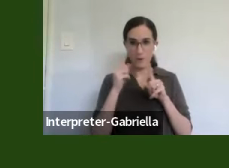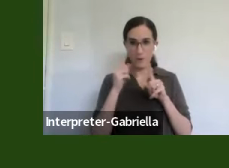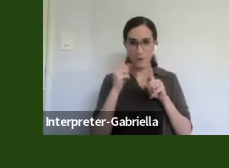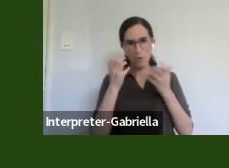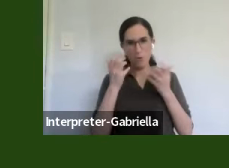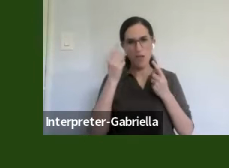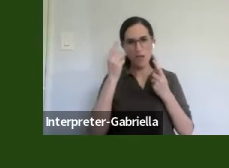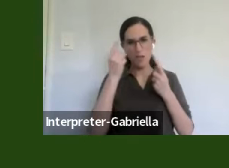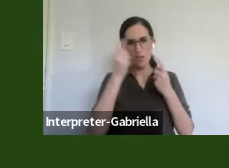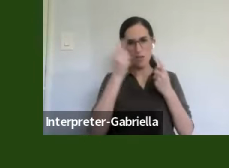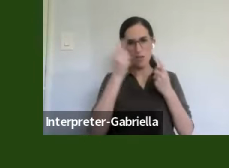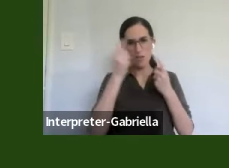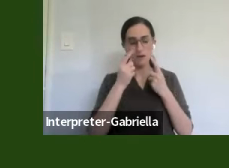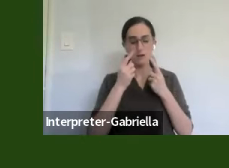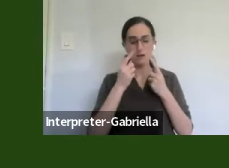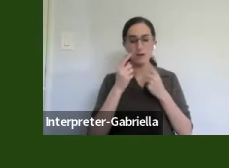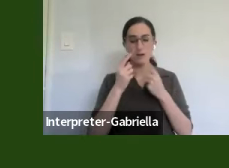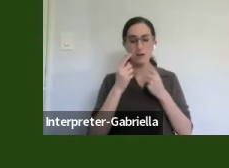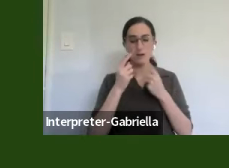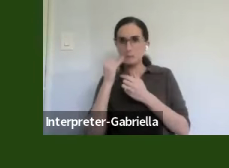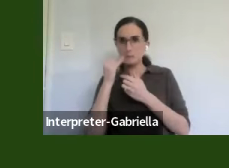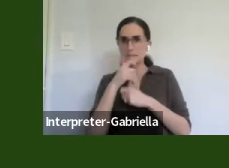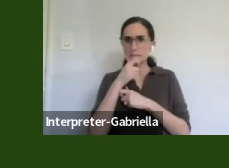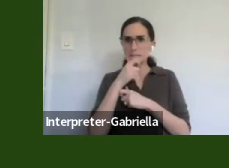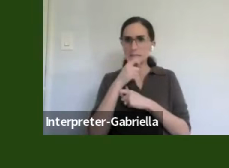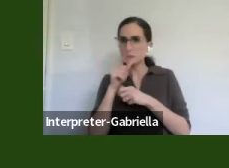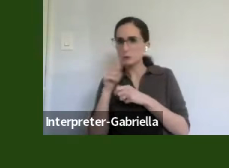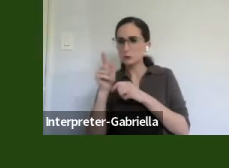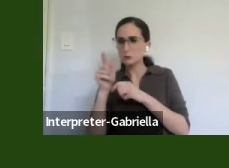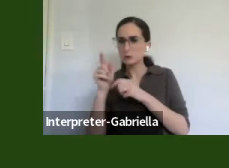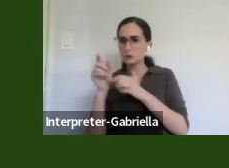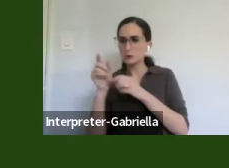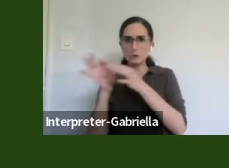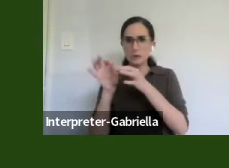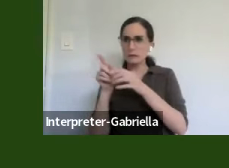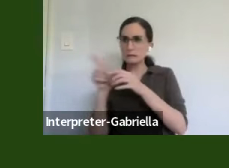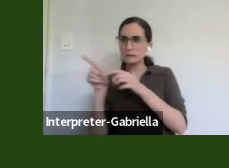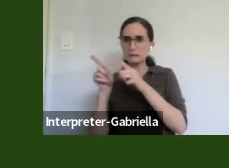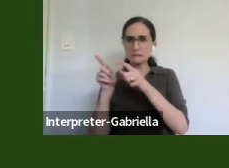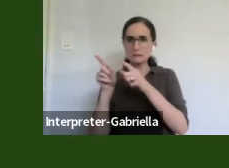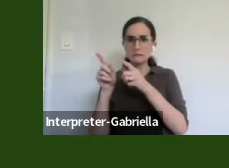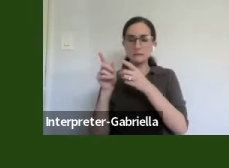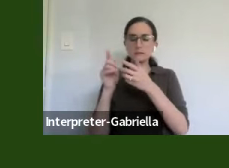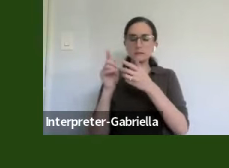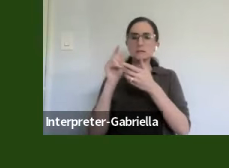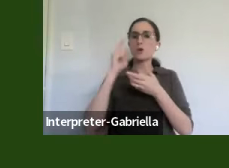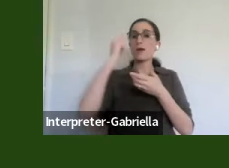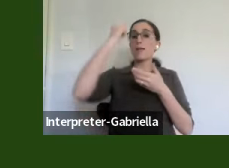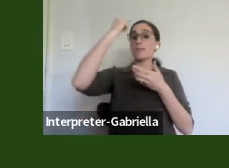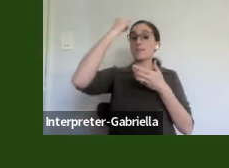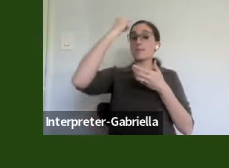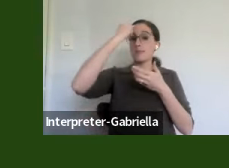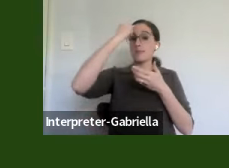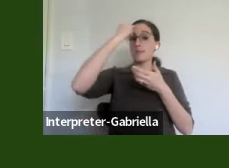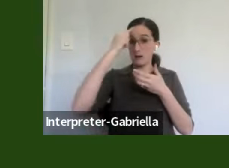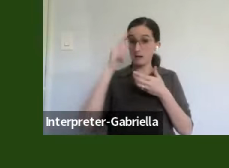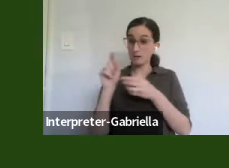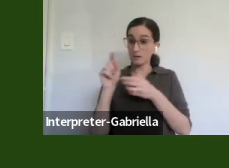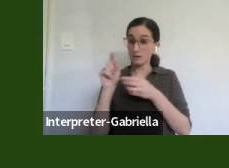against is how quickly can we administer whatever this idea is? And so we know that some things may take a little